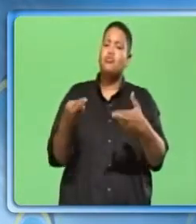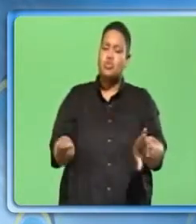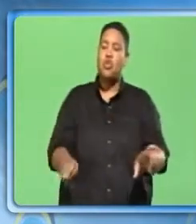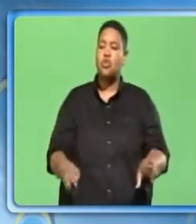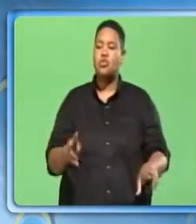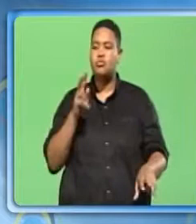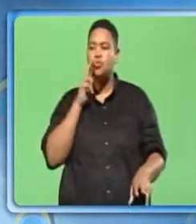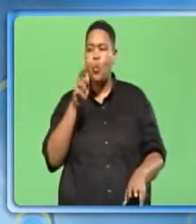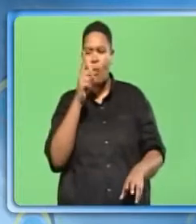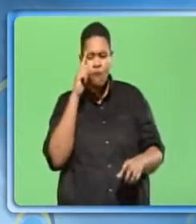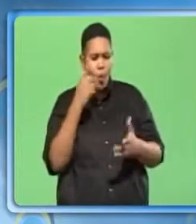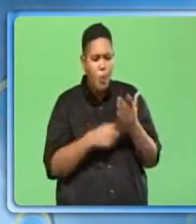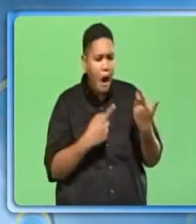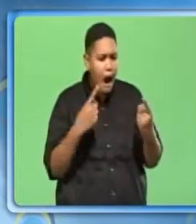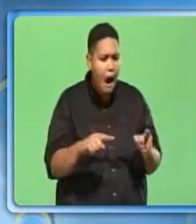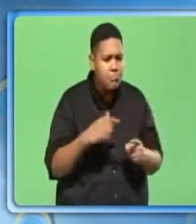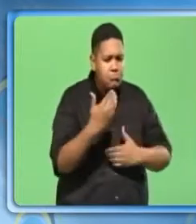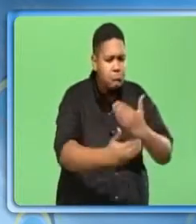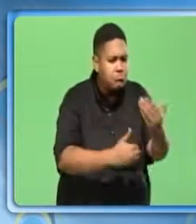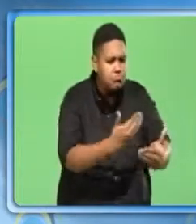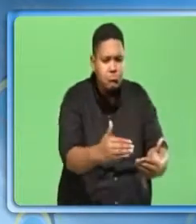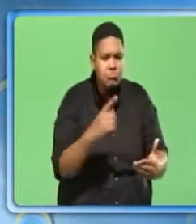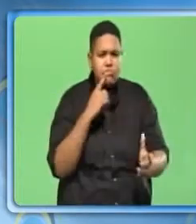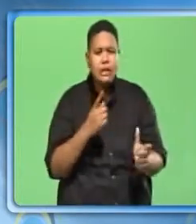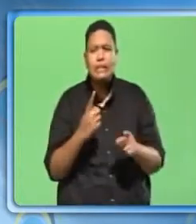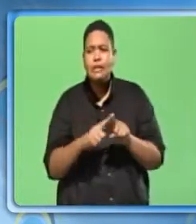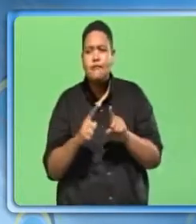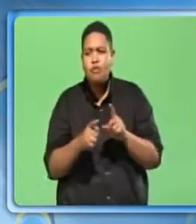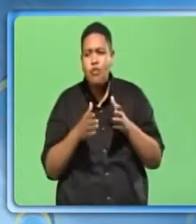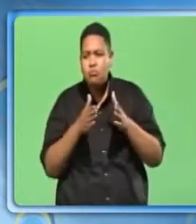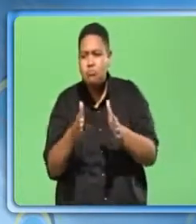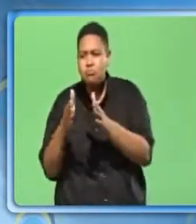Look for trends and patterns.